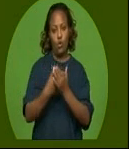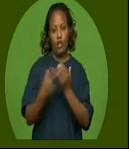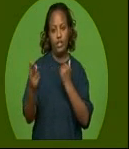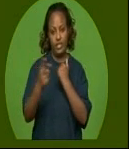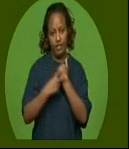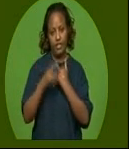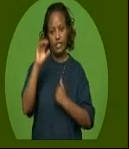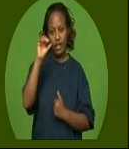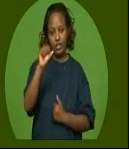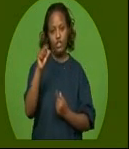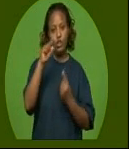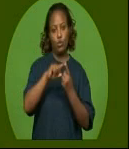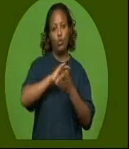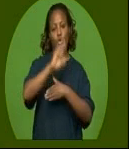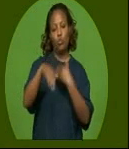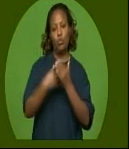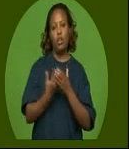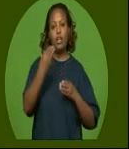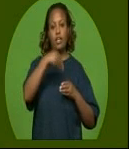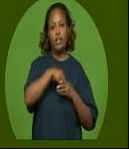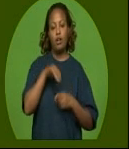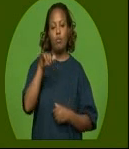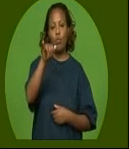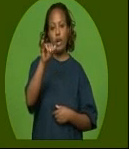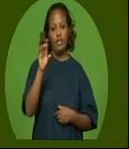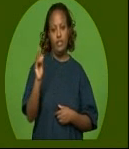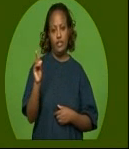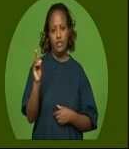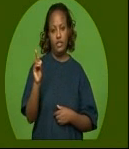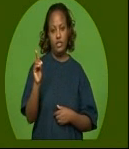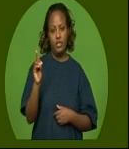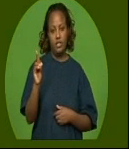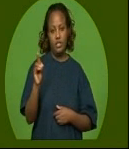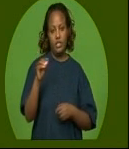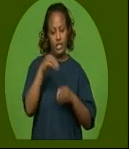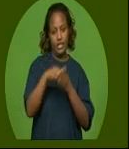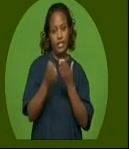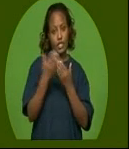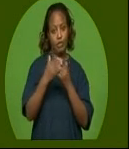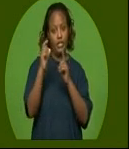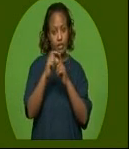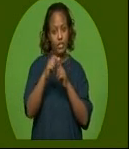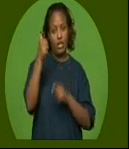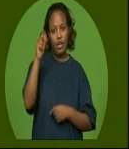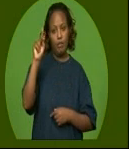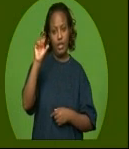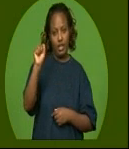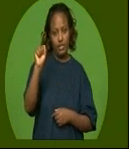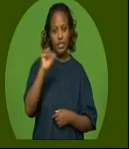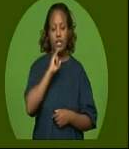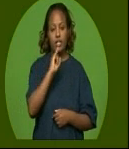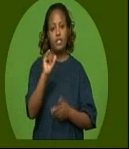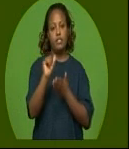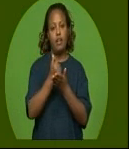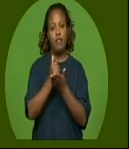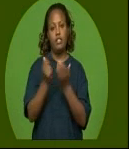of total savings S to total income YD. In simple terms,